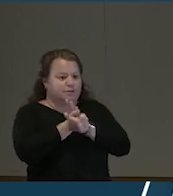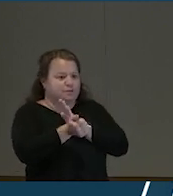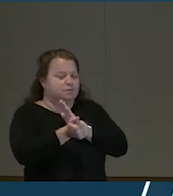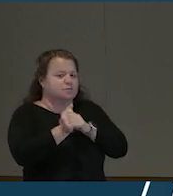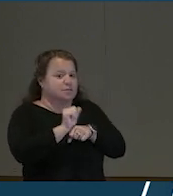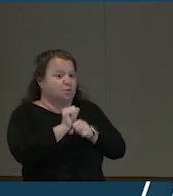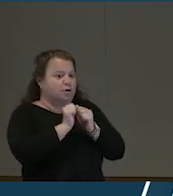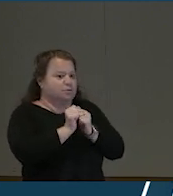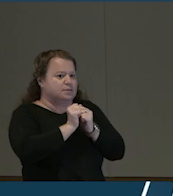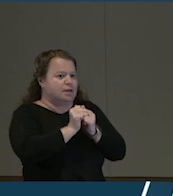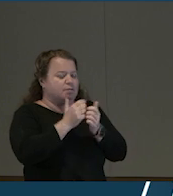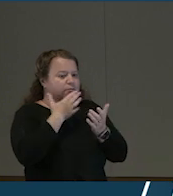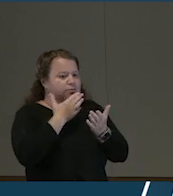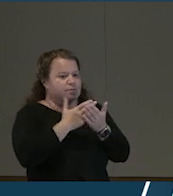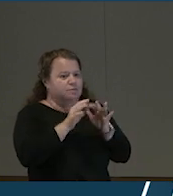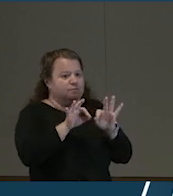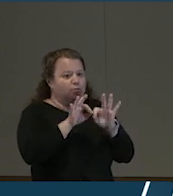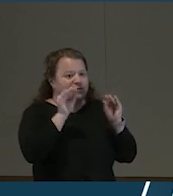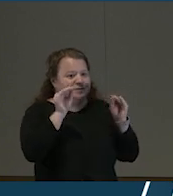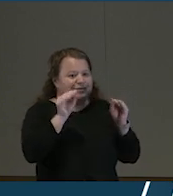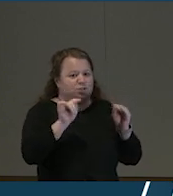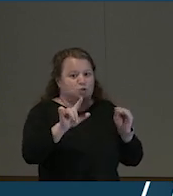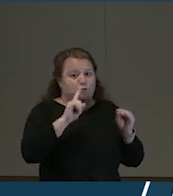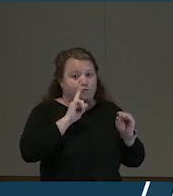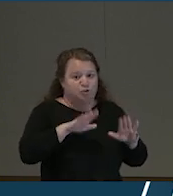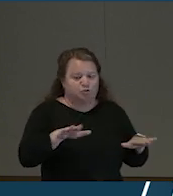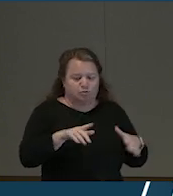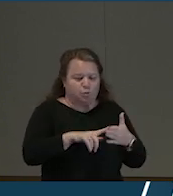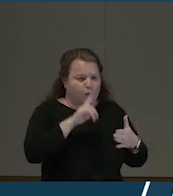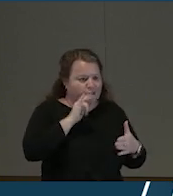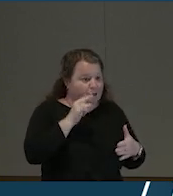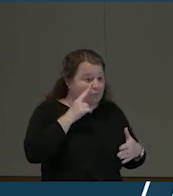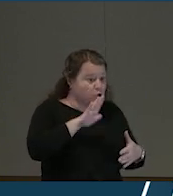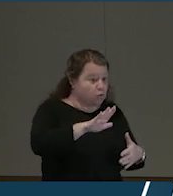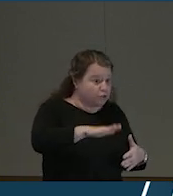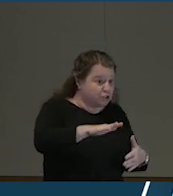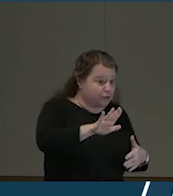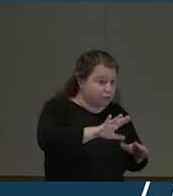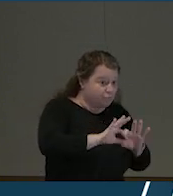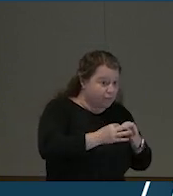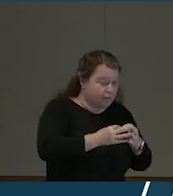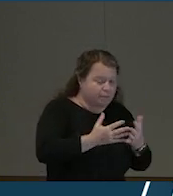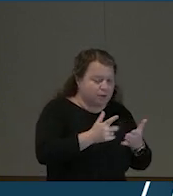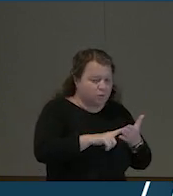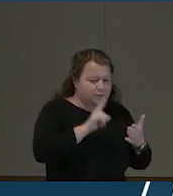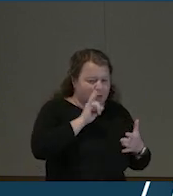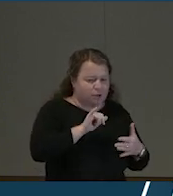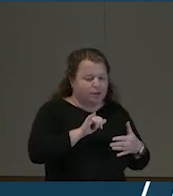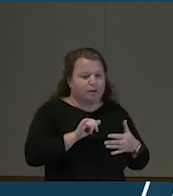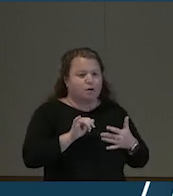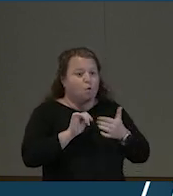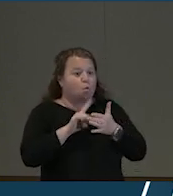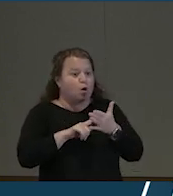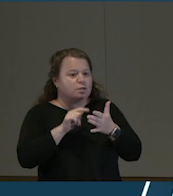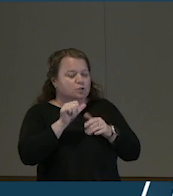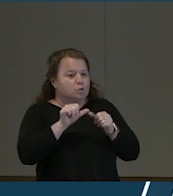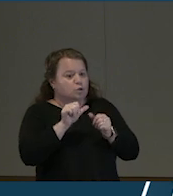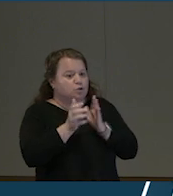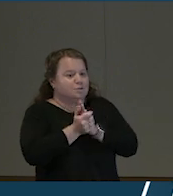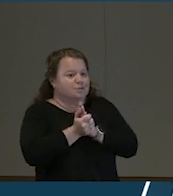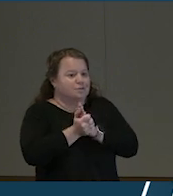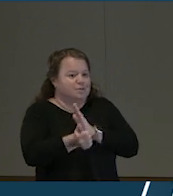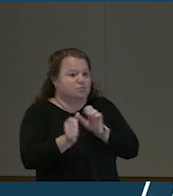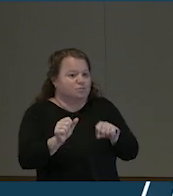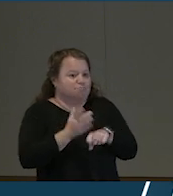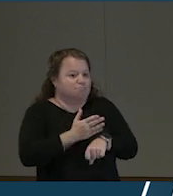an essential teaching tool for children. So what does that look like for your child and your family dynamics? What are the social skills that can be